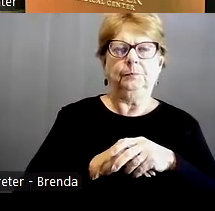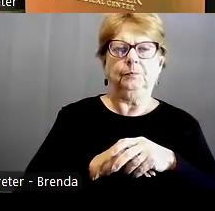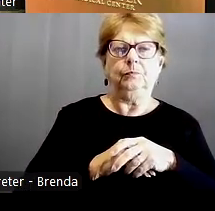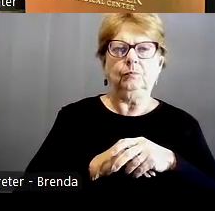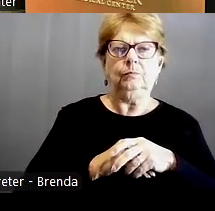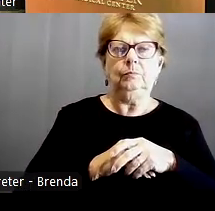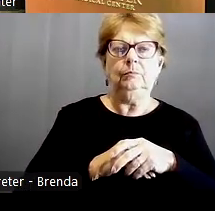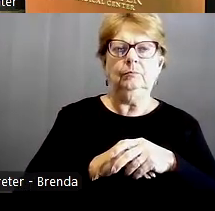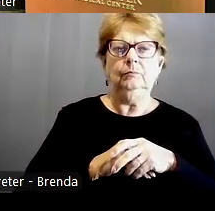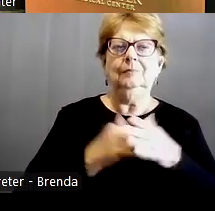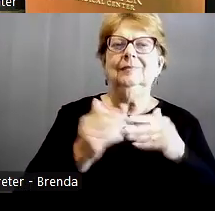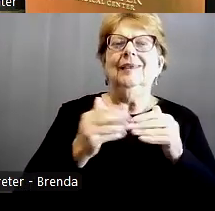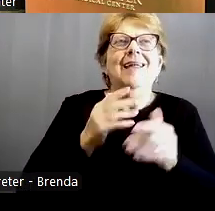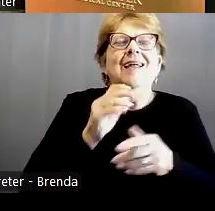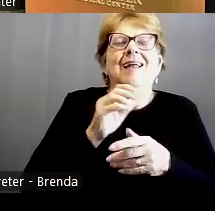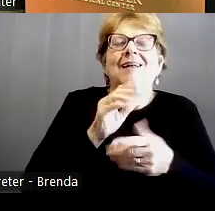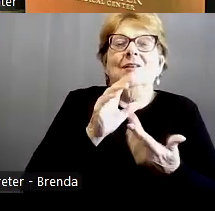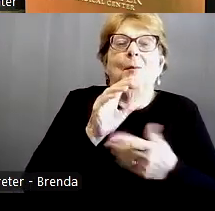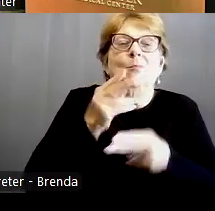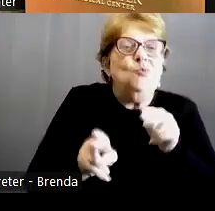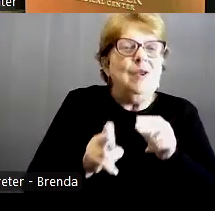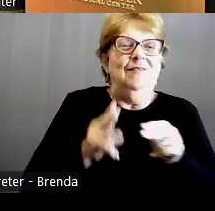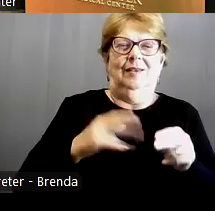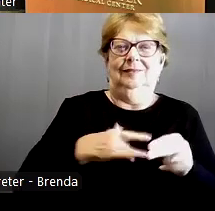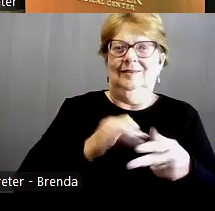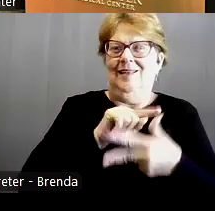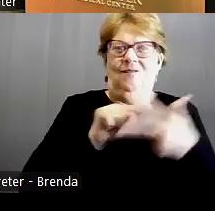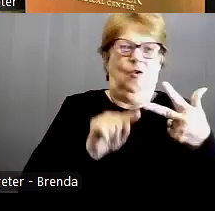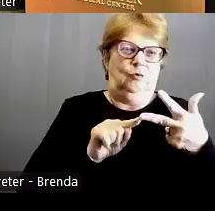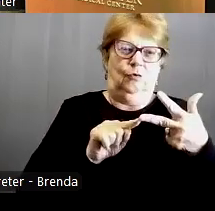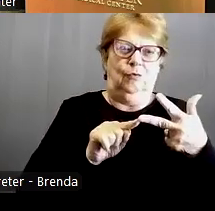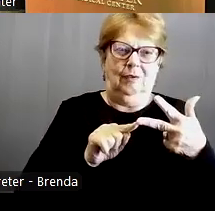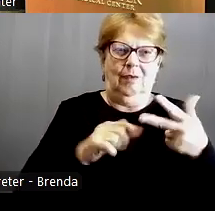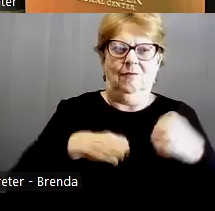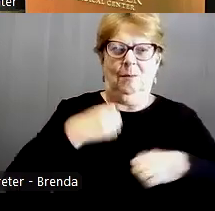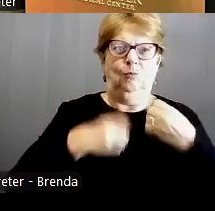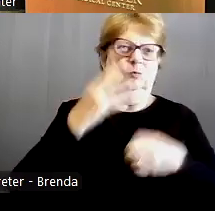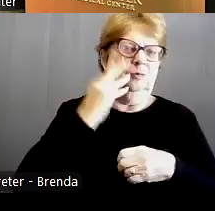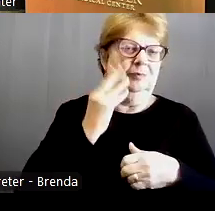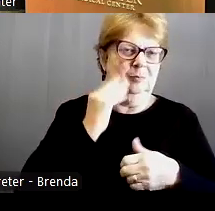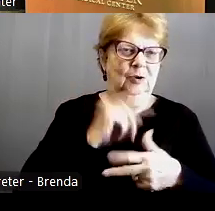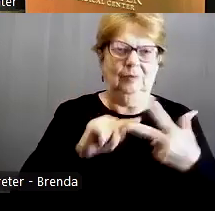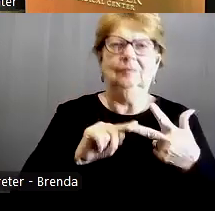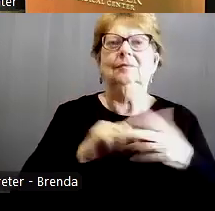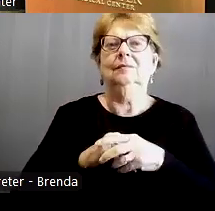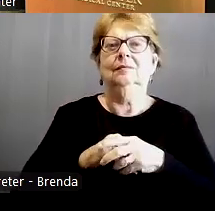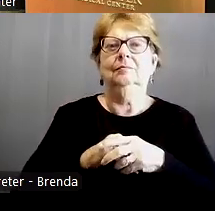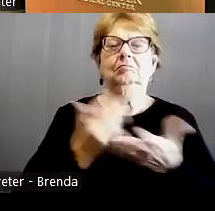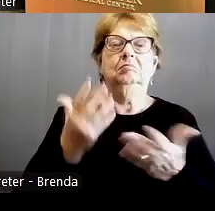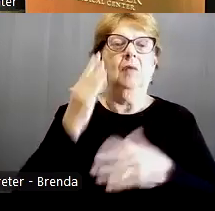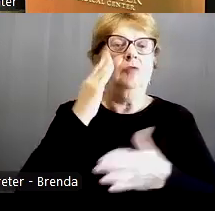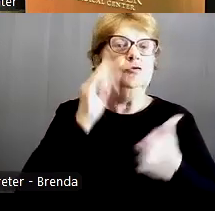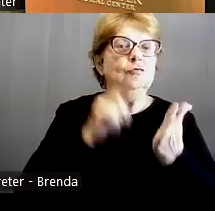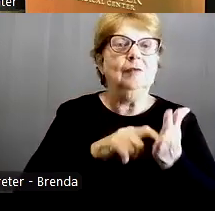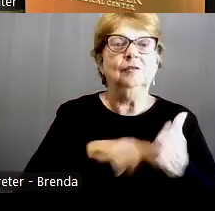Now, even briefly experiencing any of these three components of emotional experience, whether it's conscious recognition,